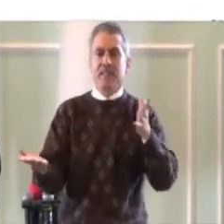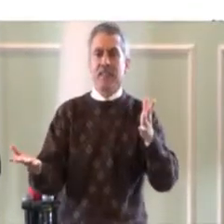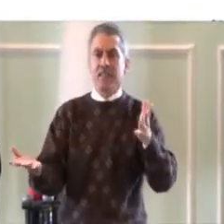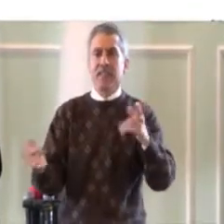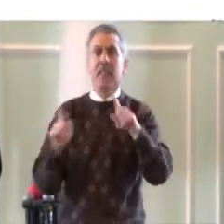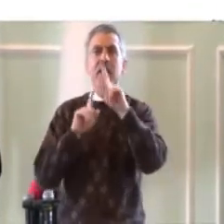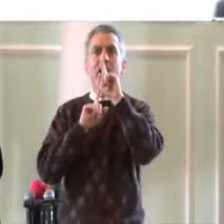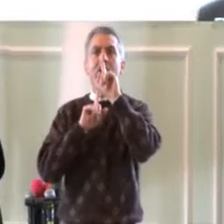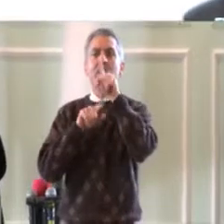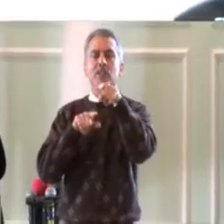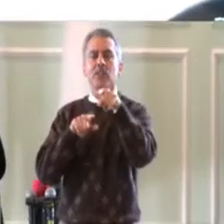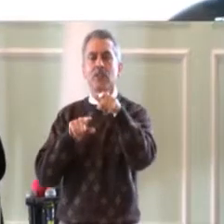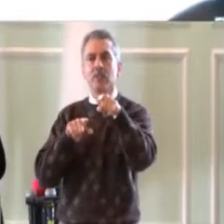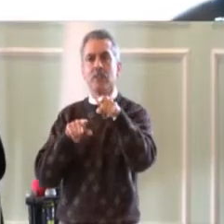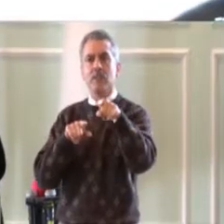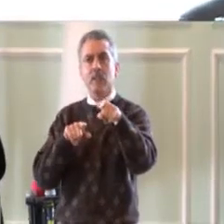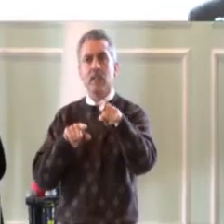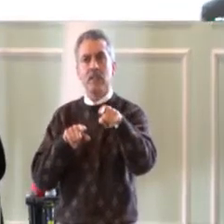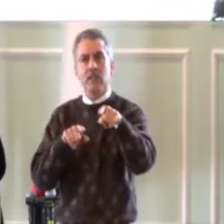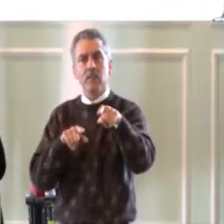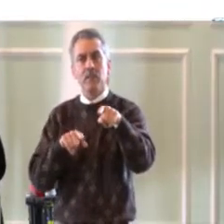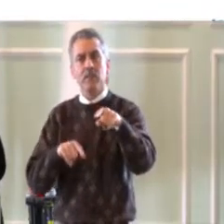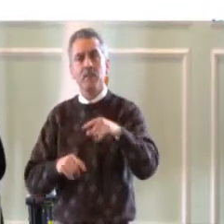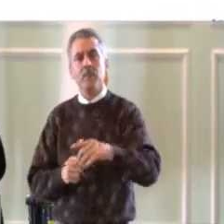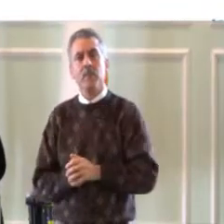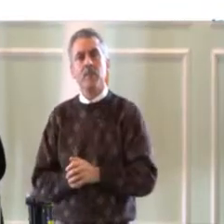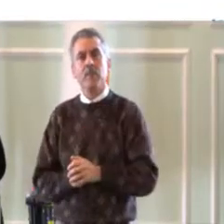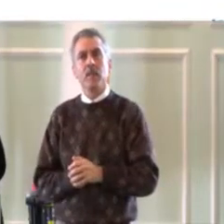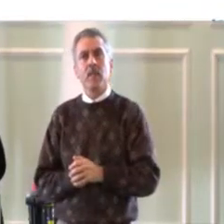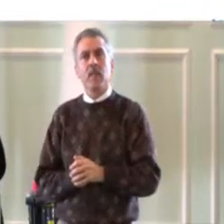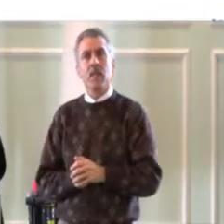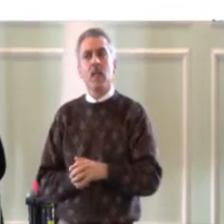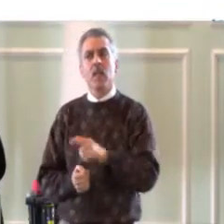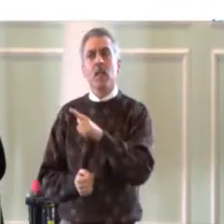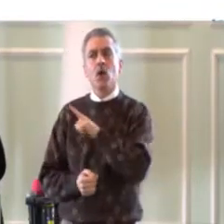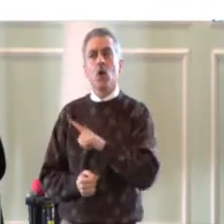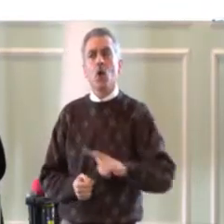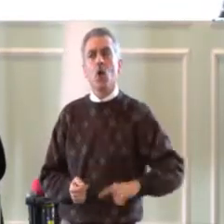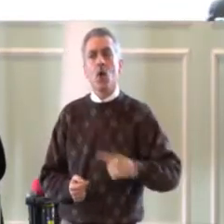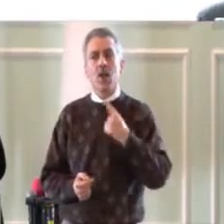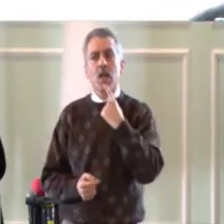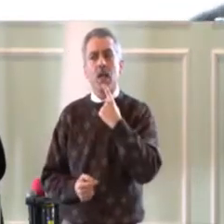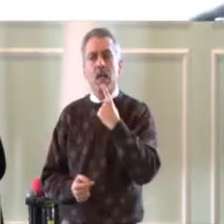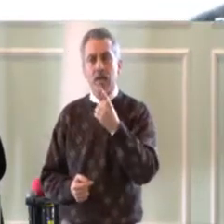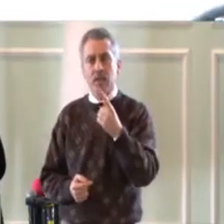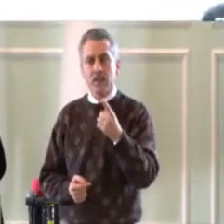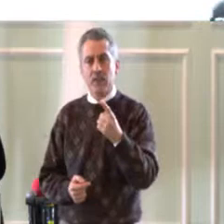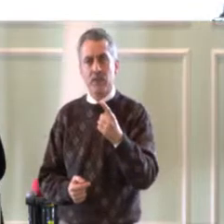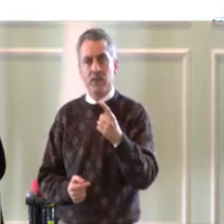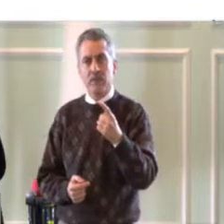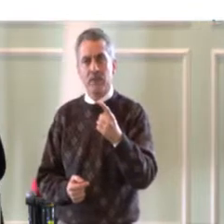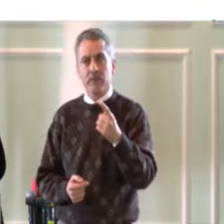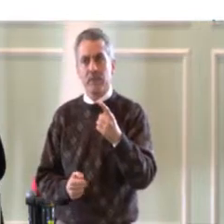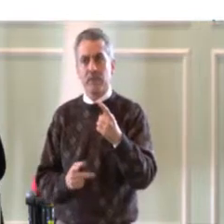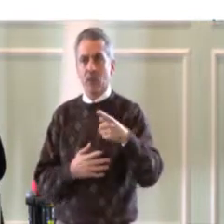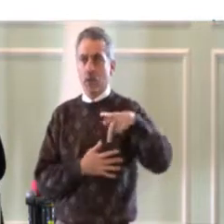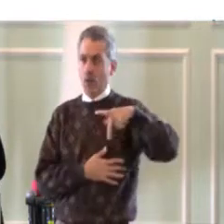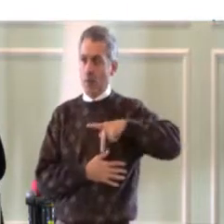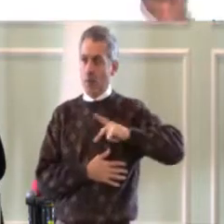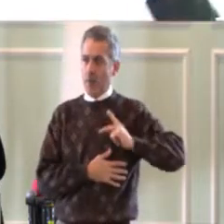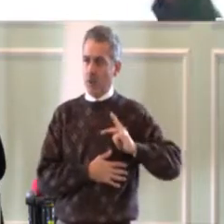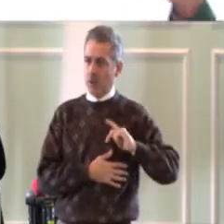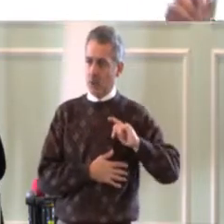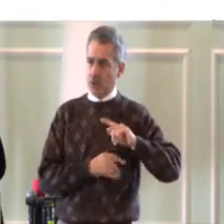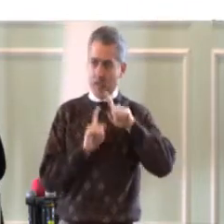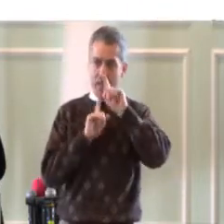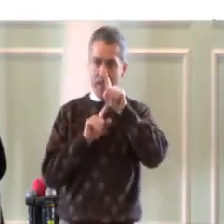Job. Notice what it says, the Lord answered Job. So this was a personal answer